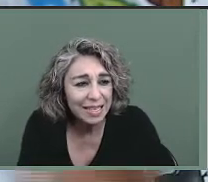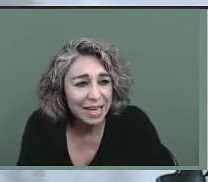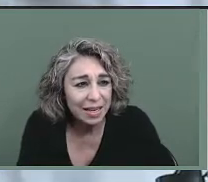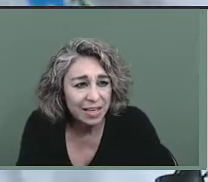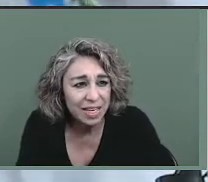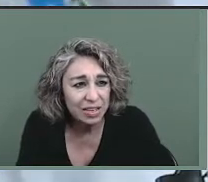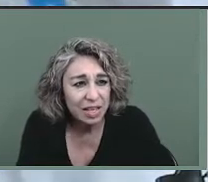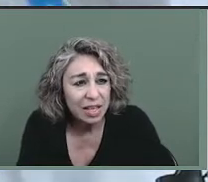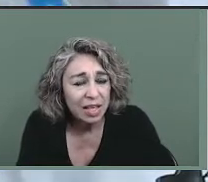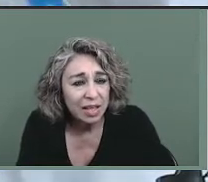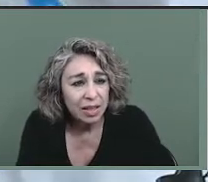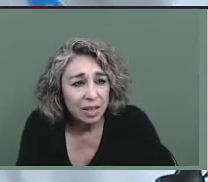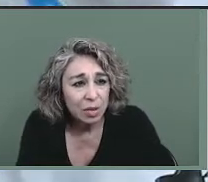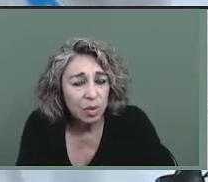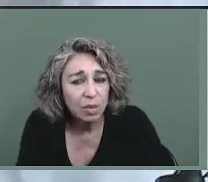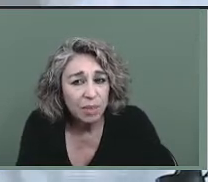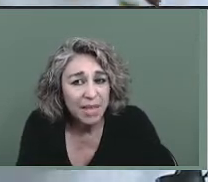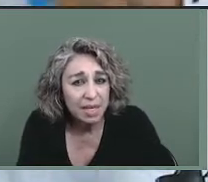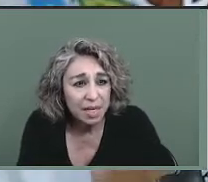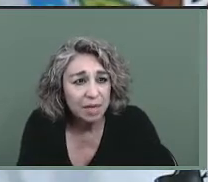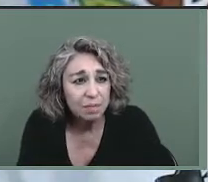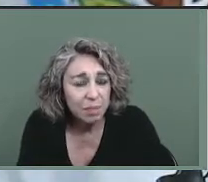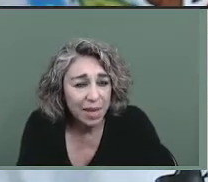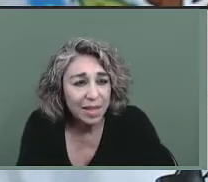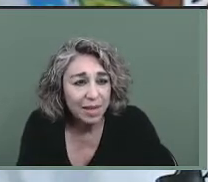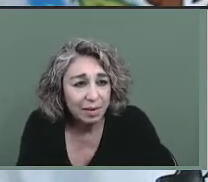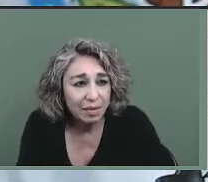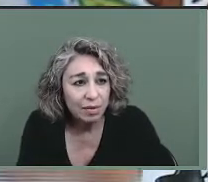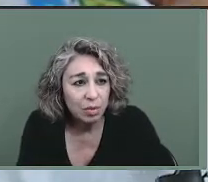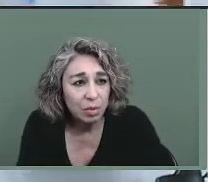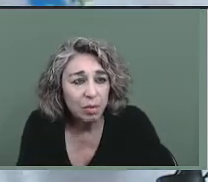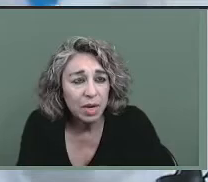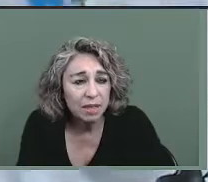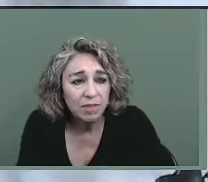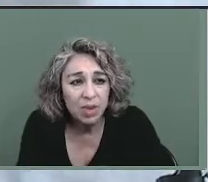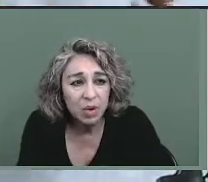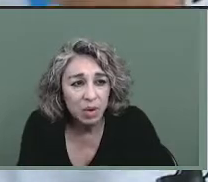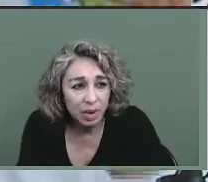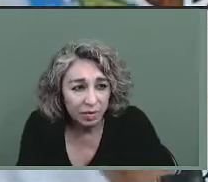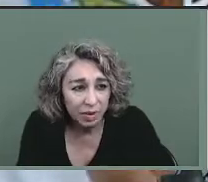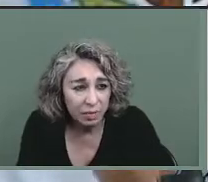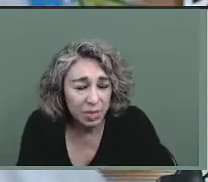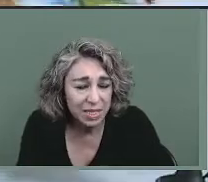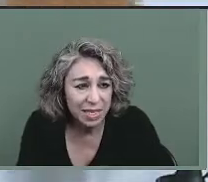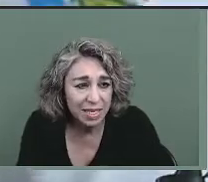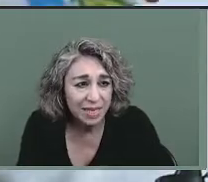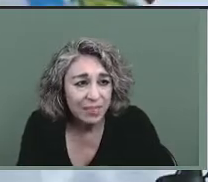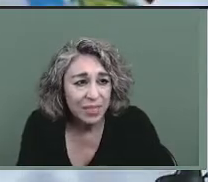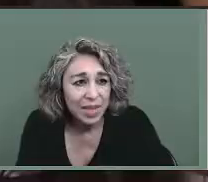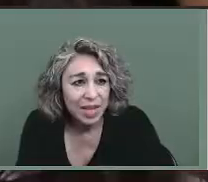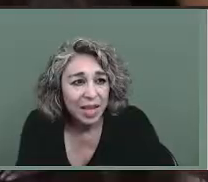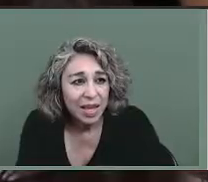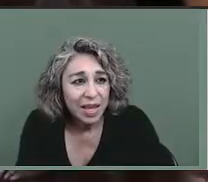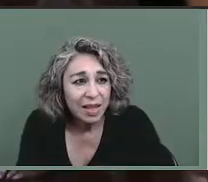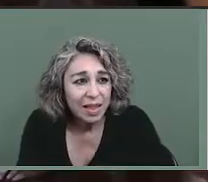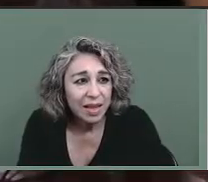illicit deals were being done in the view of the president,